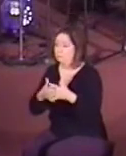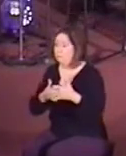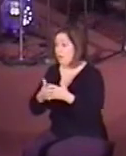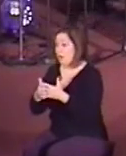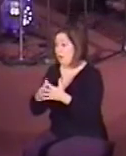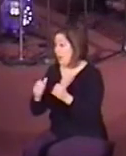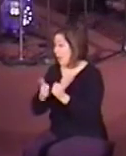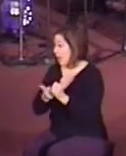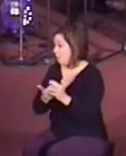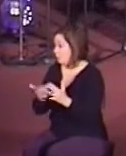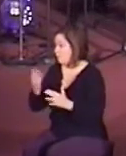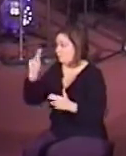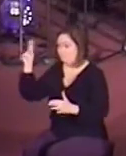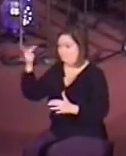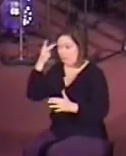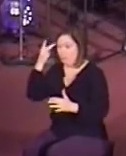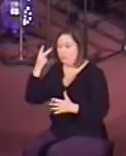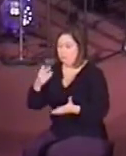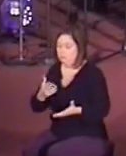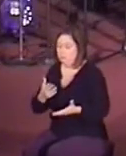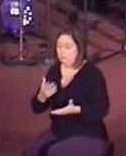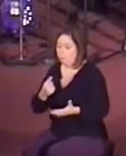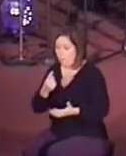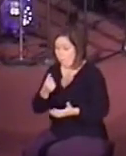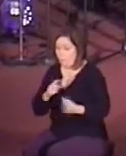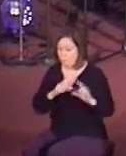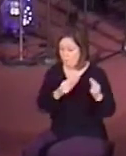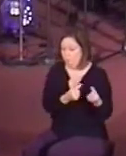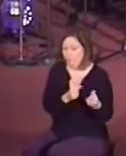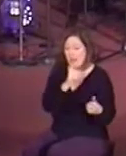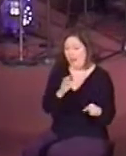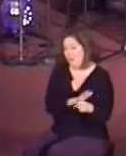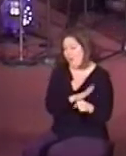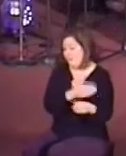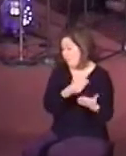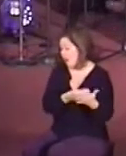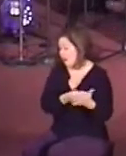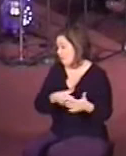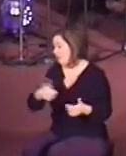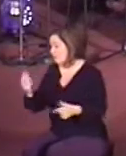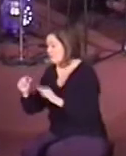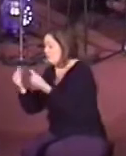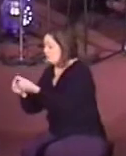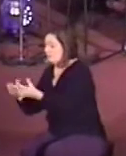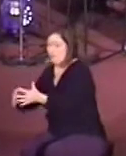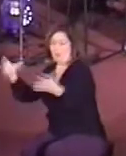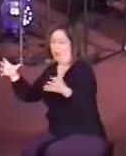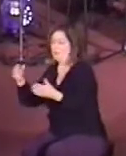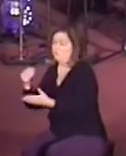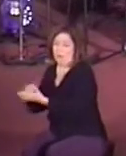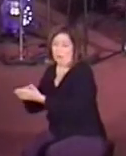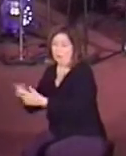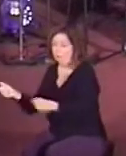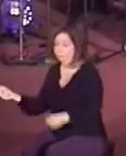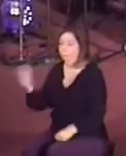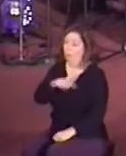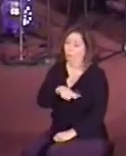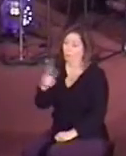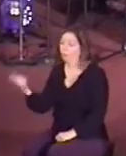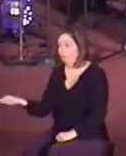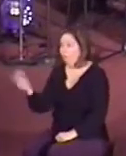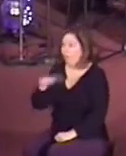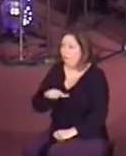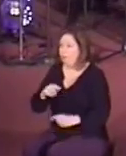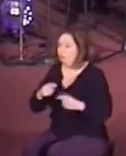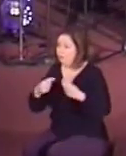mere politics. One party says, not enough money. The other party says, too much money. And they go back and forth